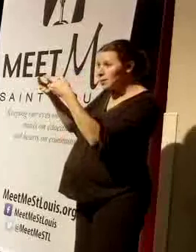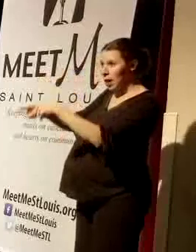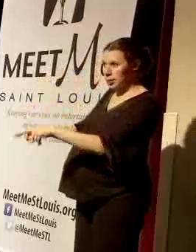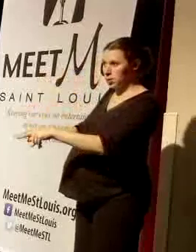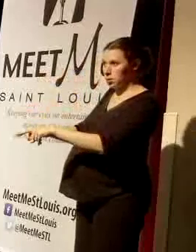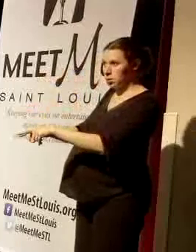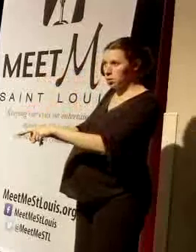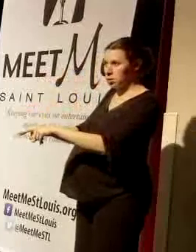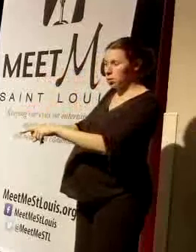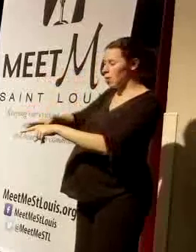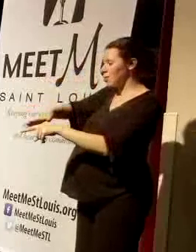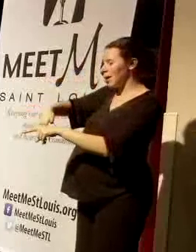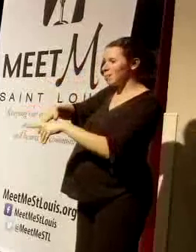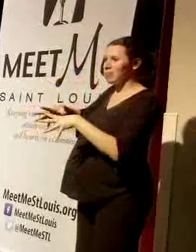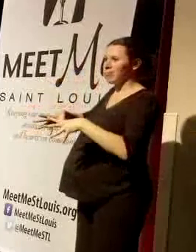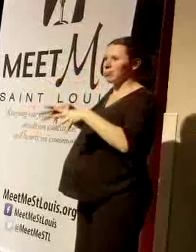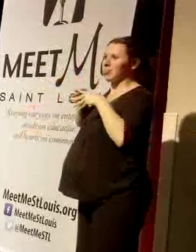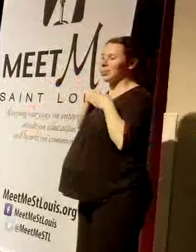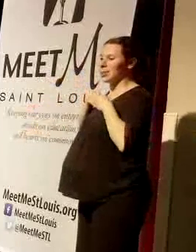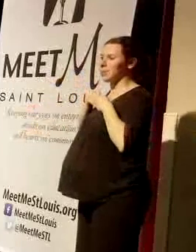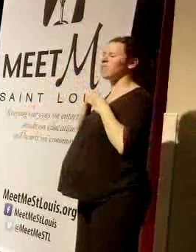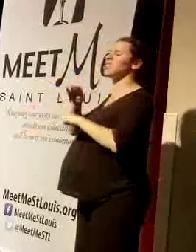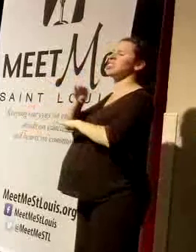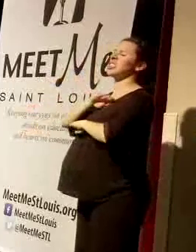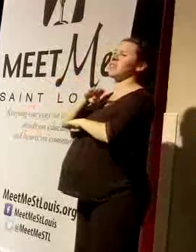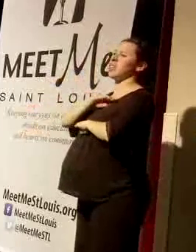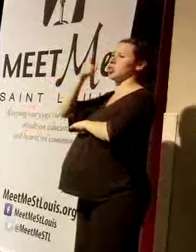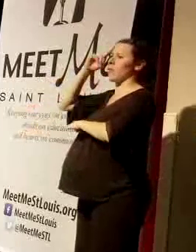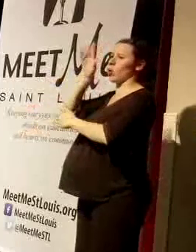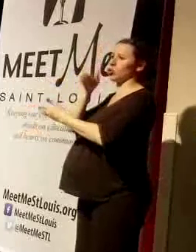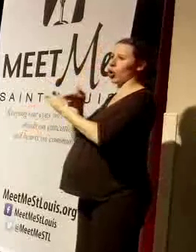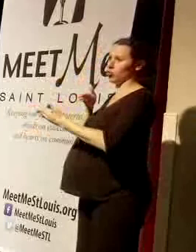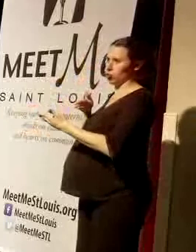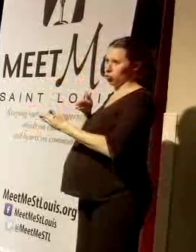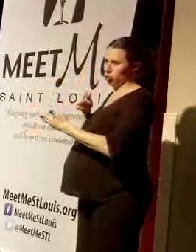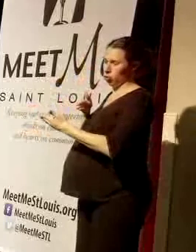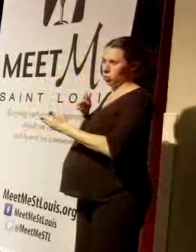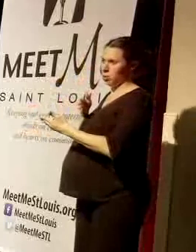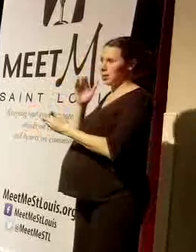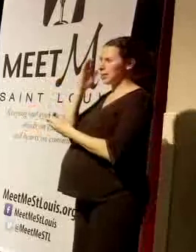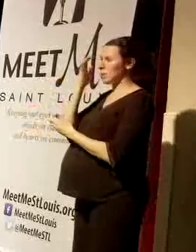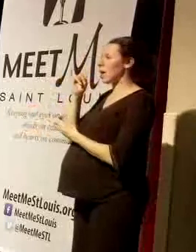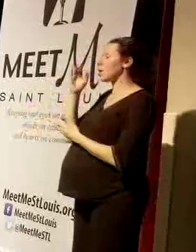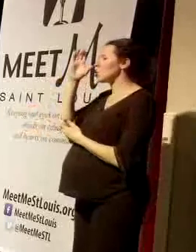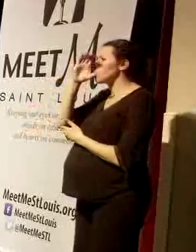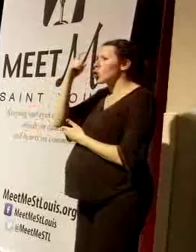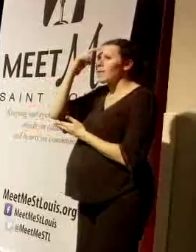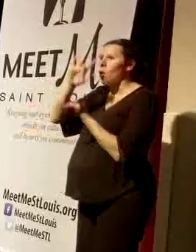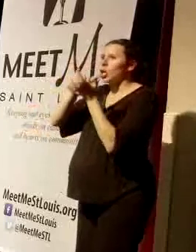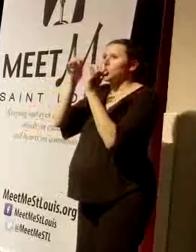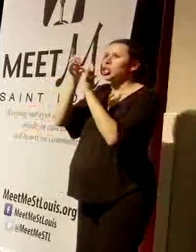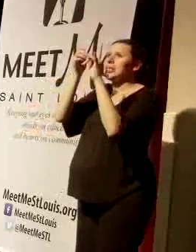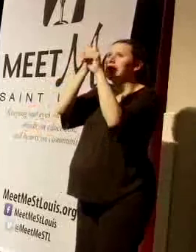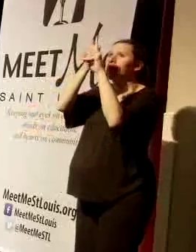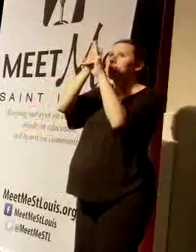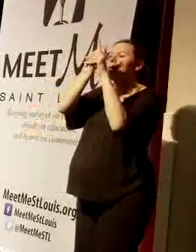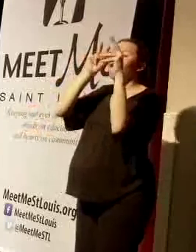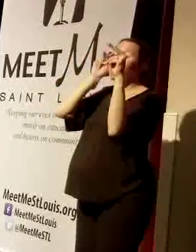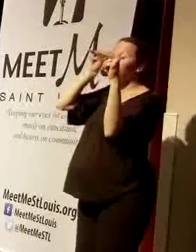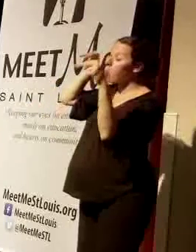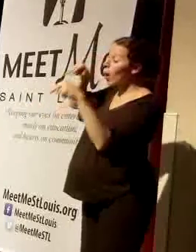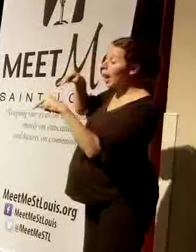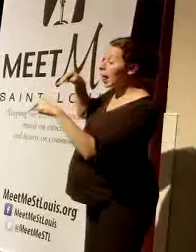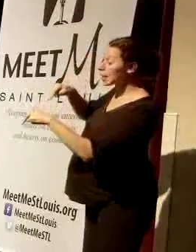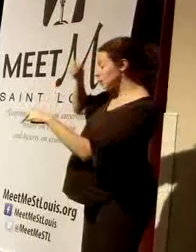have not been accepted as sufficient to make a charge. It almost seems as though they were looking for Jesus himself to witness this